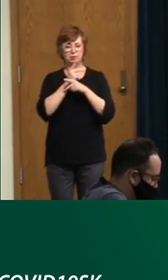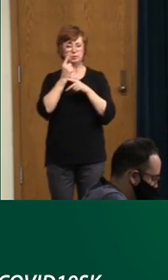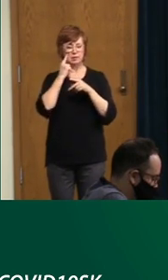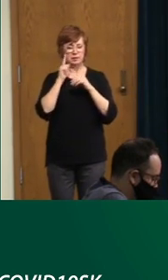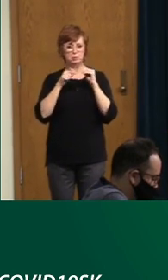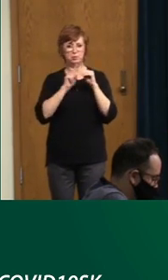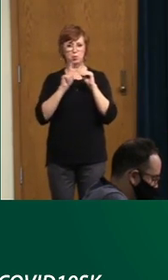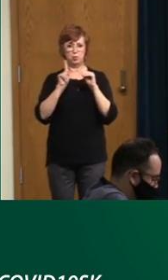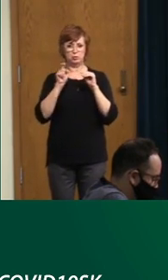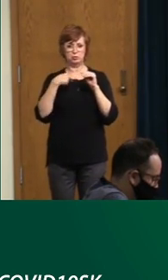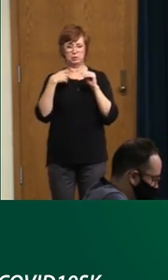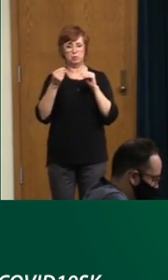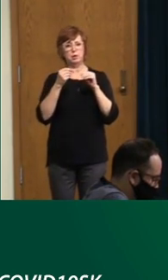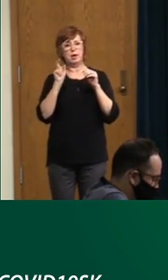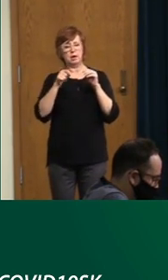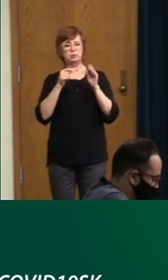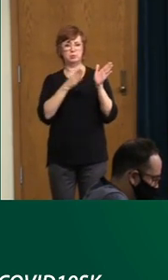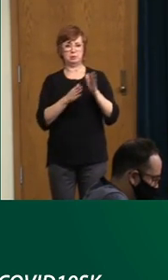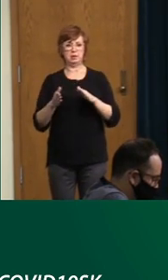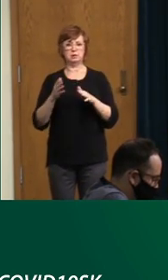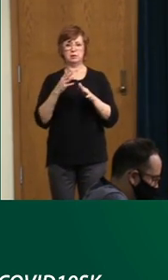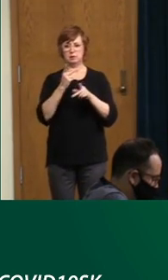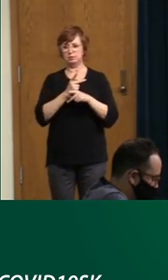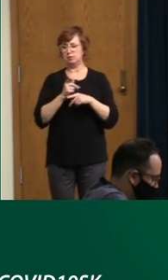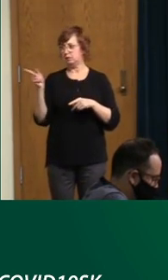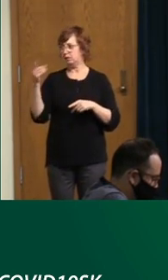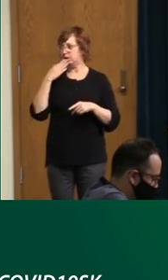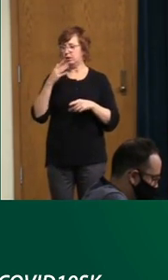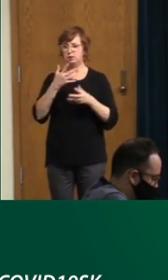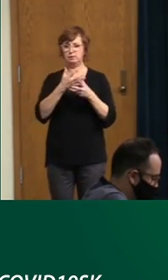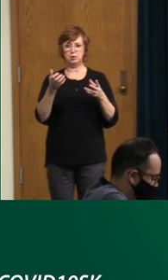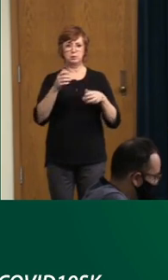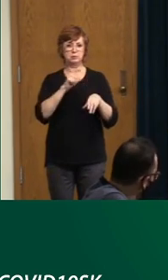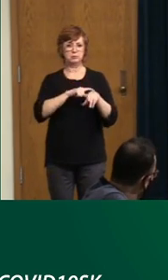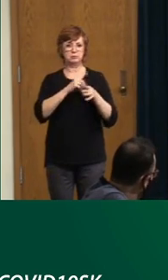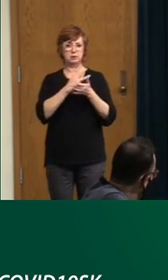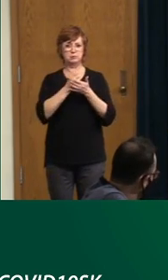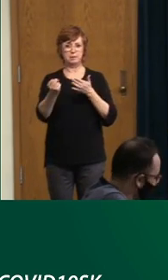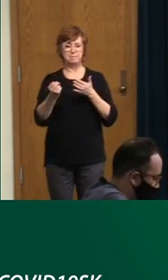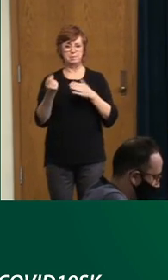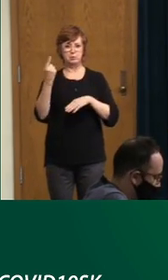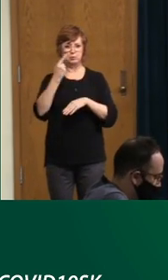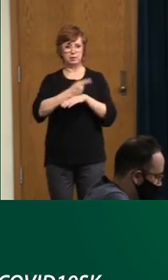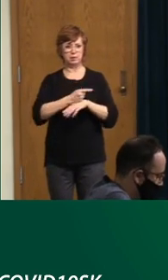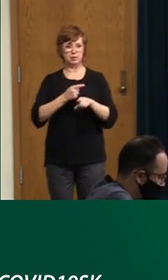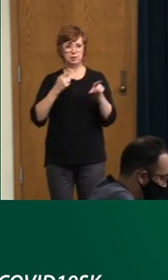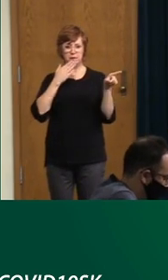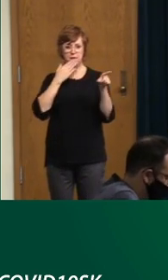restaurant or other such setting. Perfect. Thanks so much, everyone. That's all the time we have today.